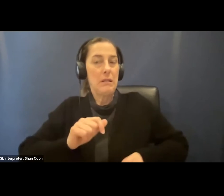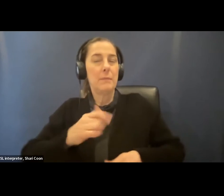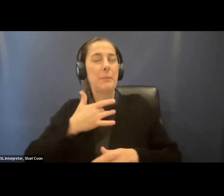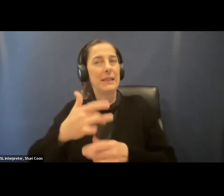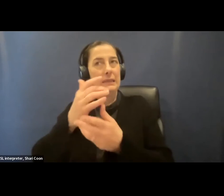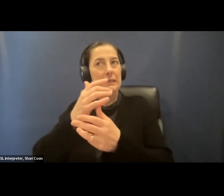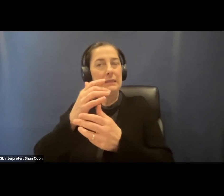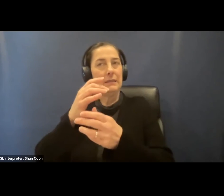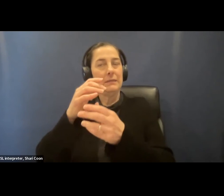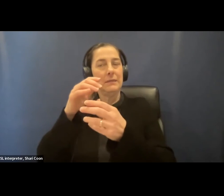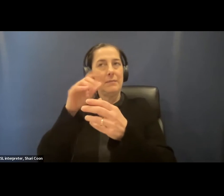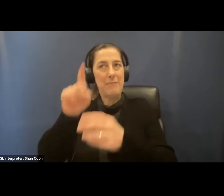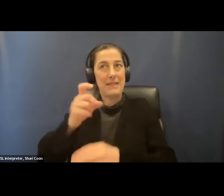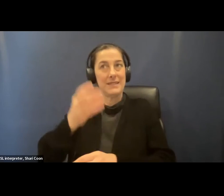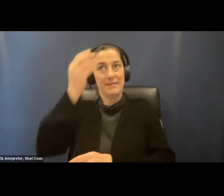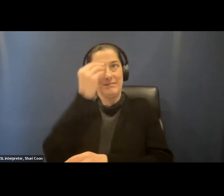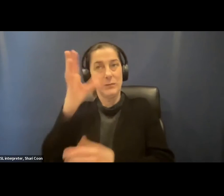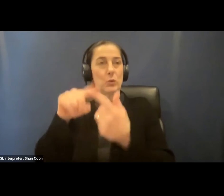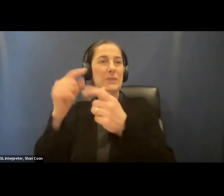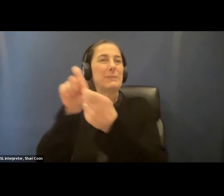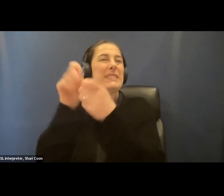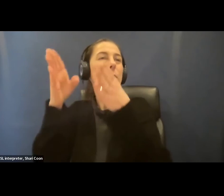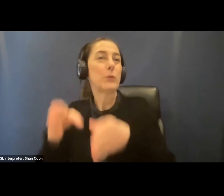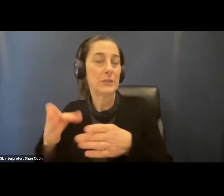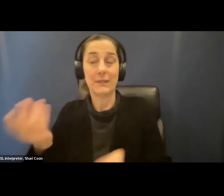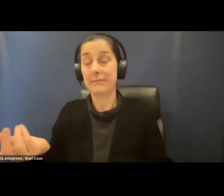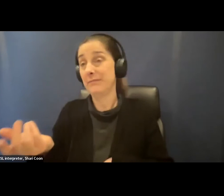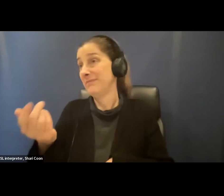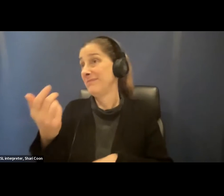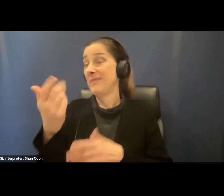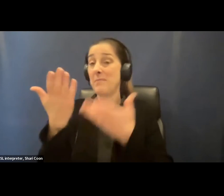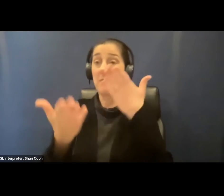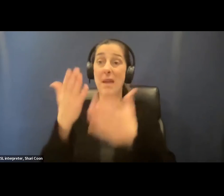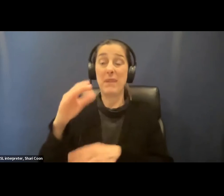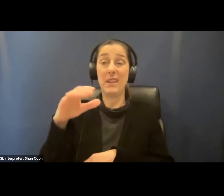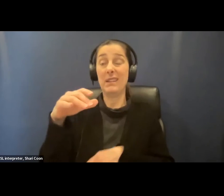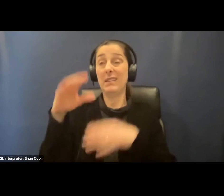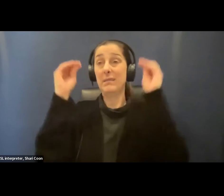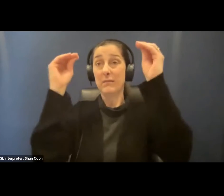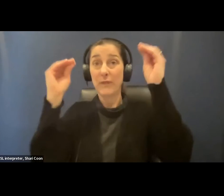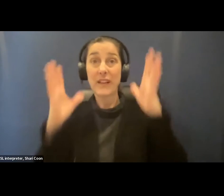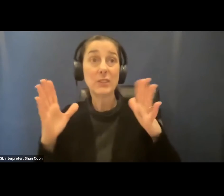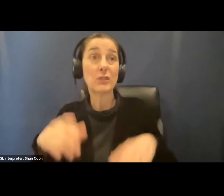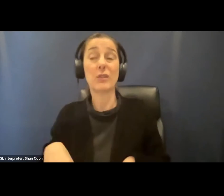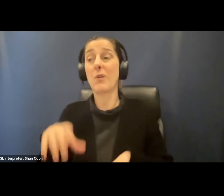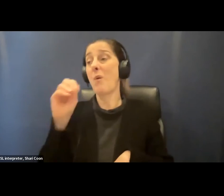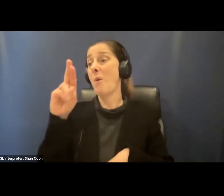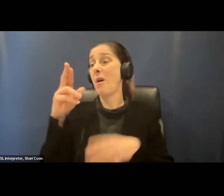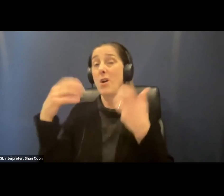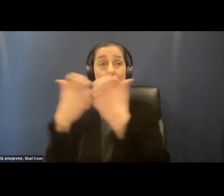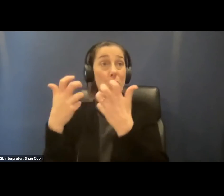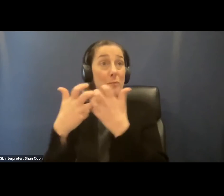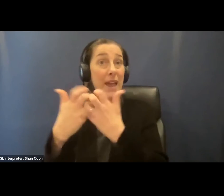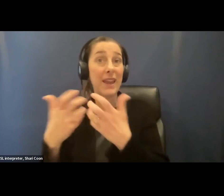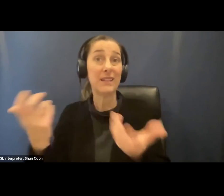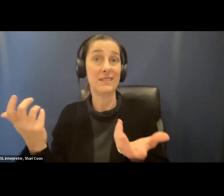I work in higher ed, but sometimes it's their, roommate in their dorm, and they say, they're not going to get a